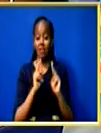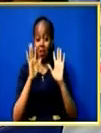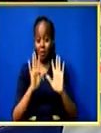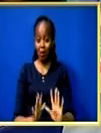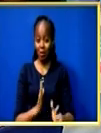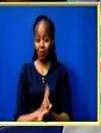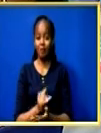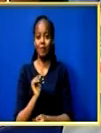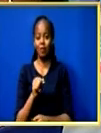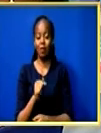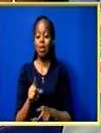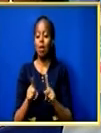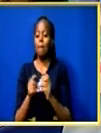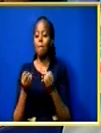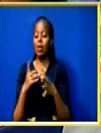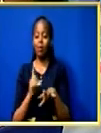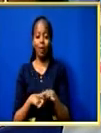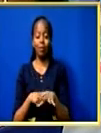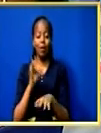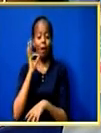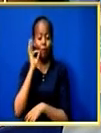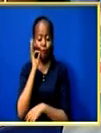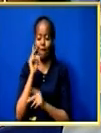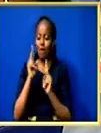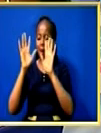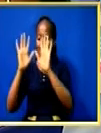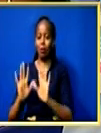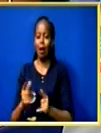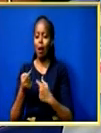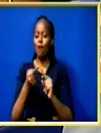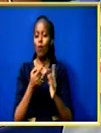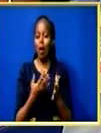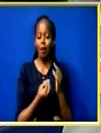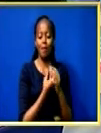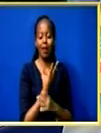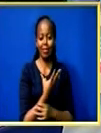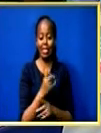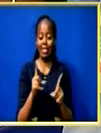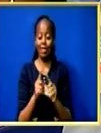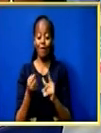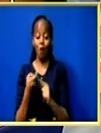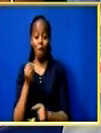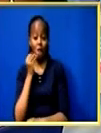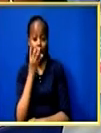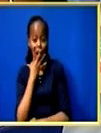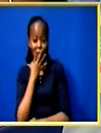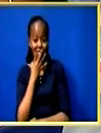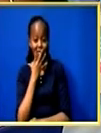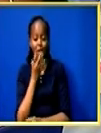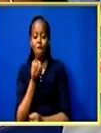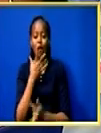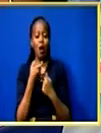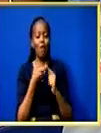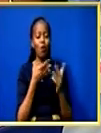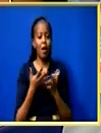important. Very important. And more so the fruit. And the fruit comes from the what? From the plant, from the flower. The flower comes from